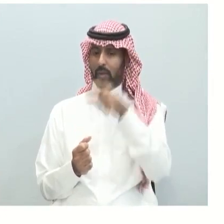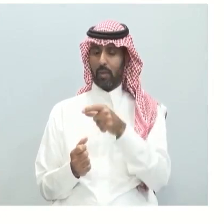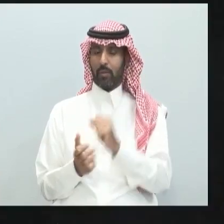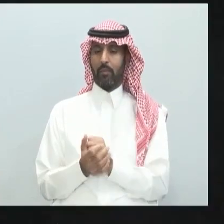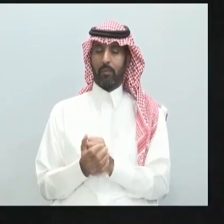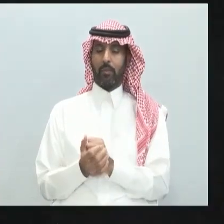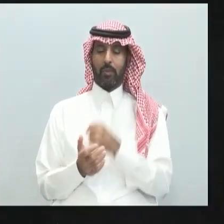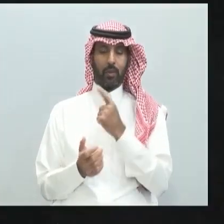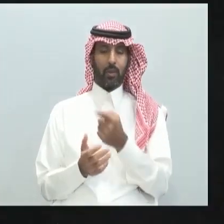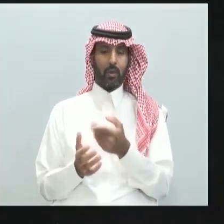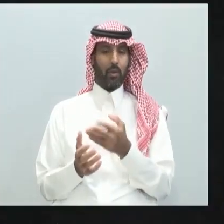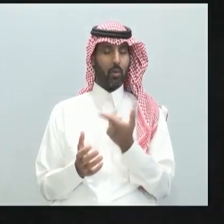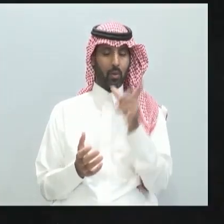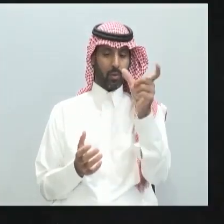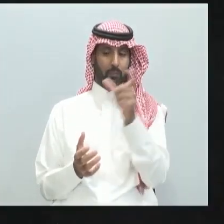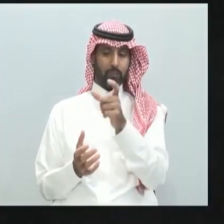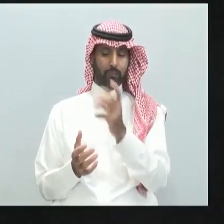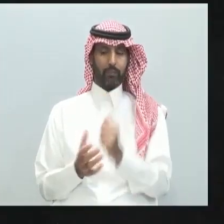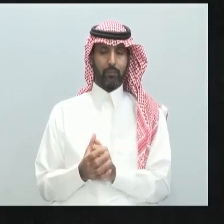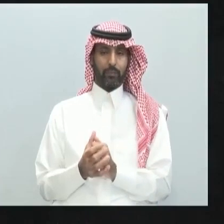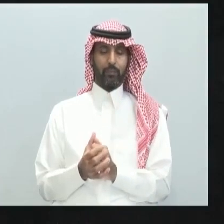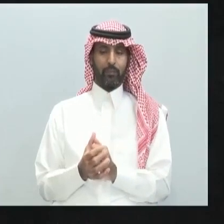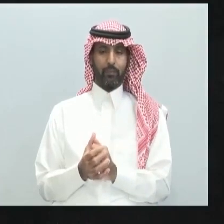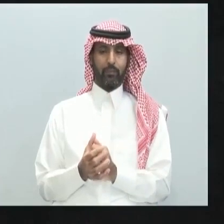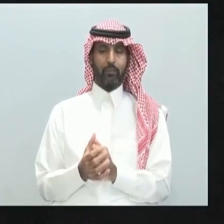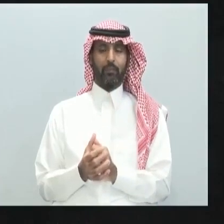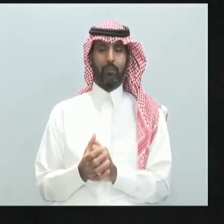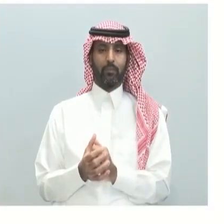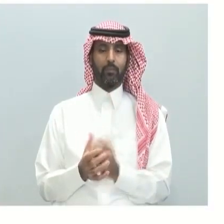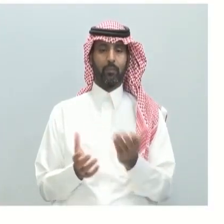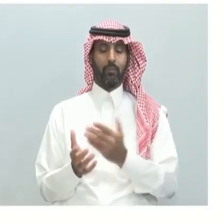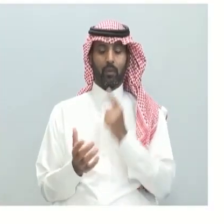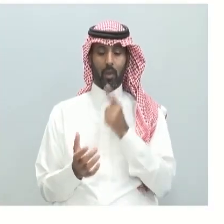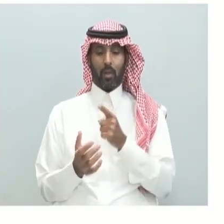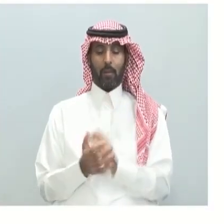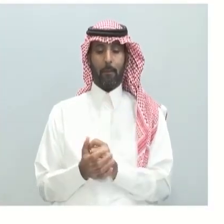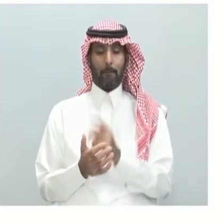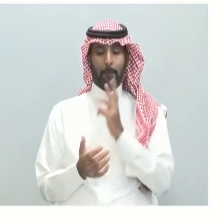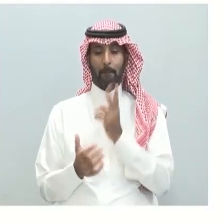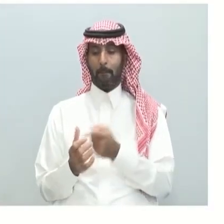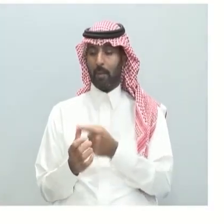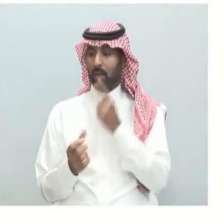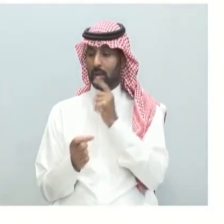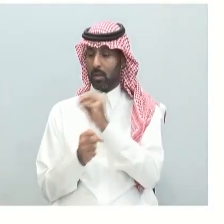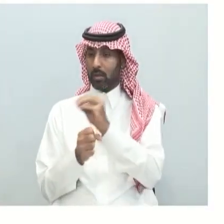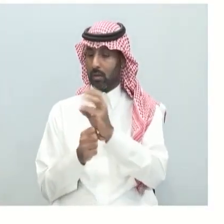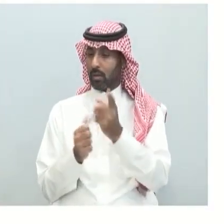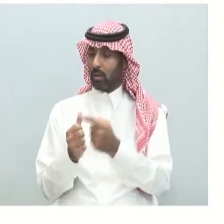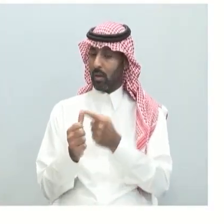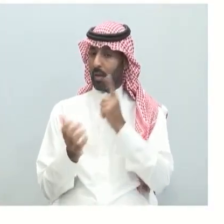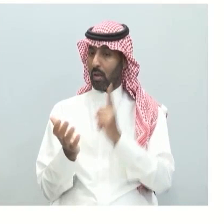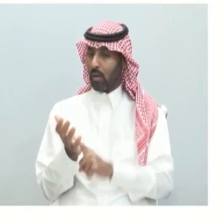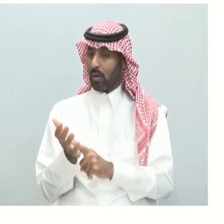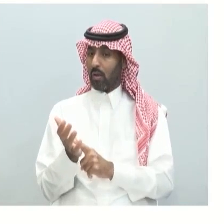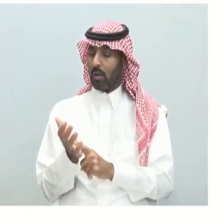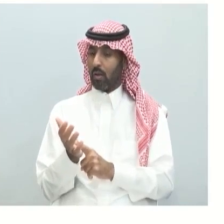passive forms? So let's see the answer here together. Passive forms are used to present information or facts